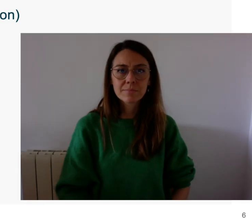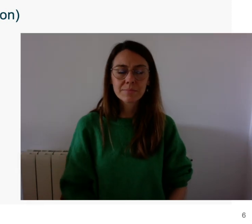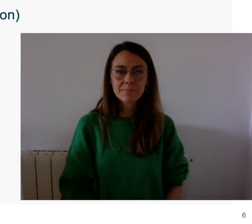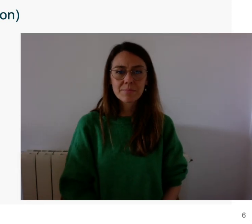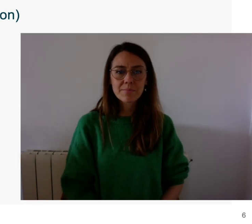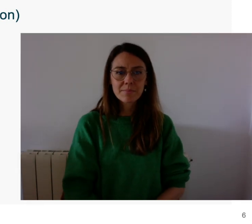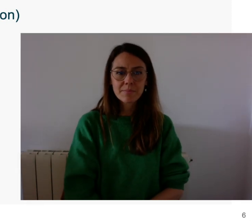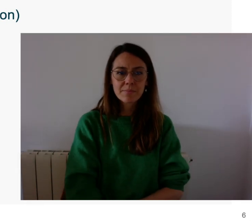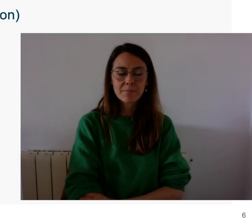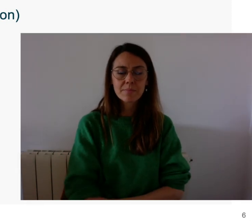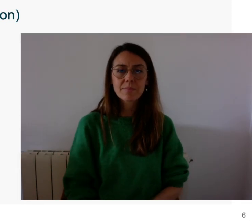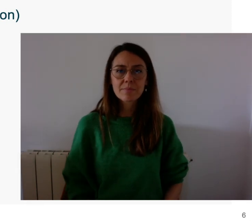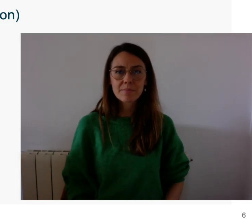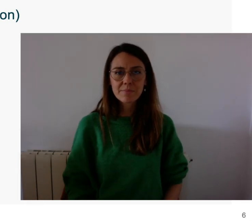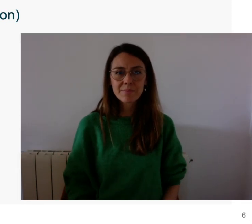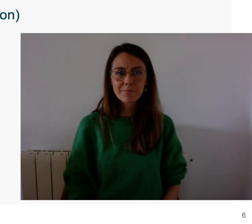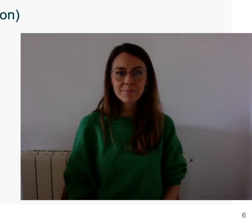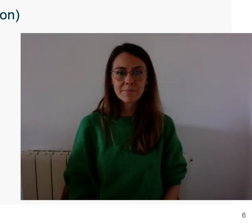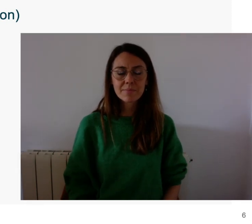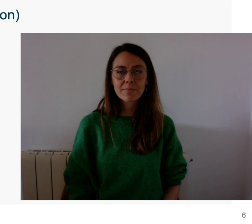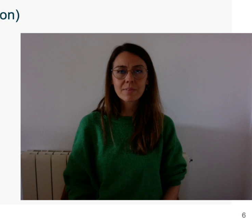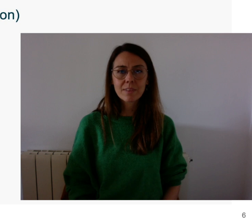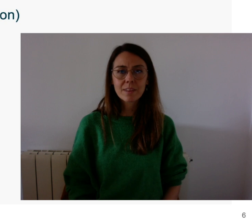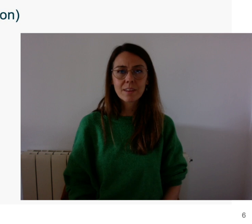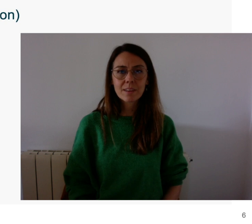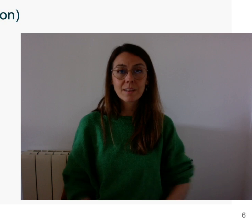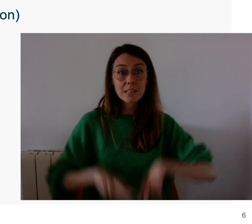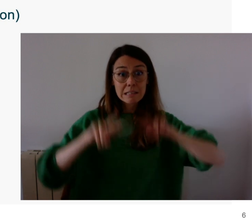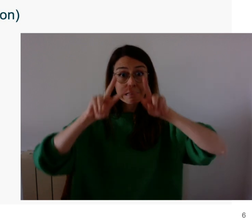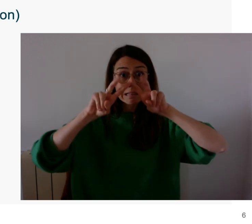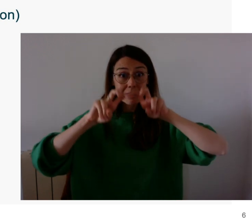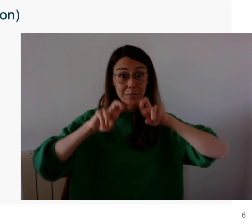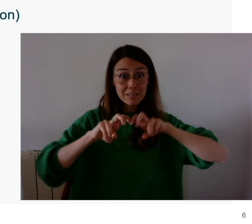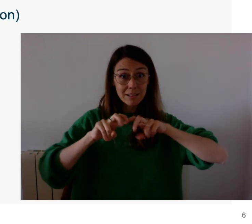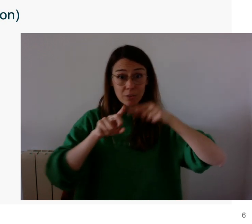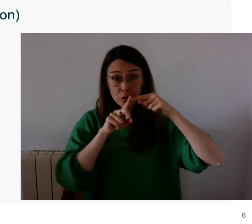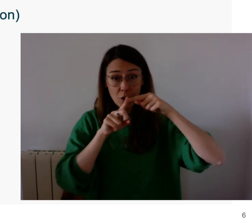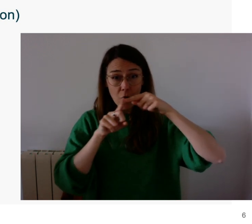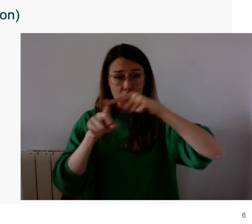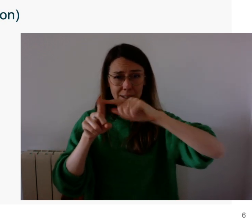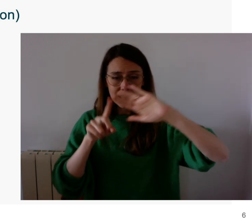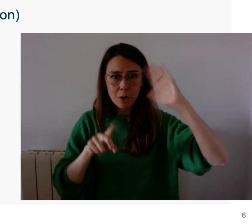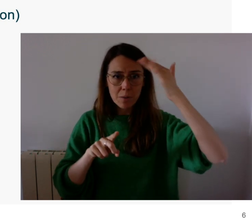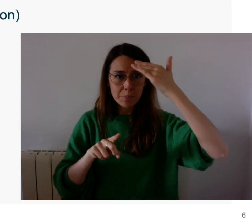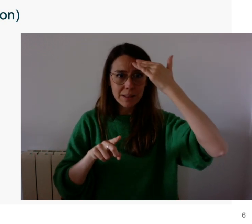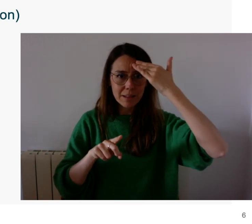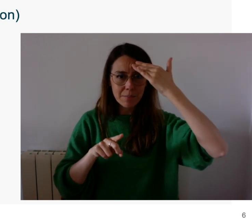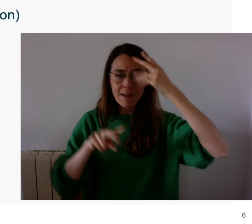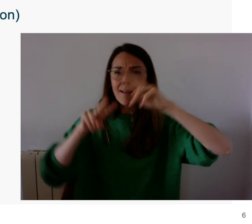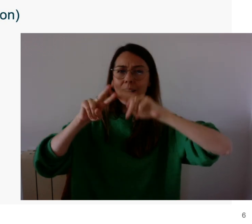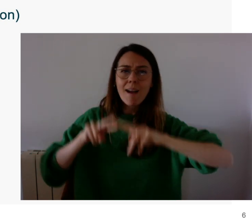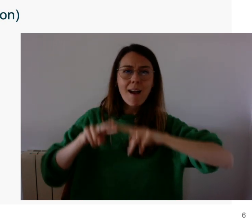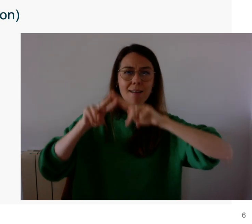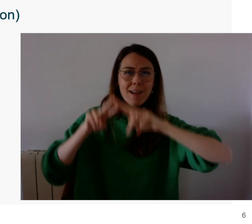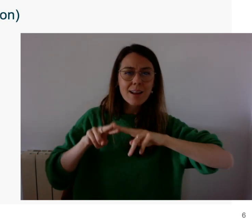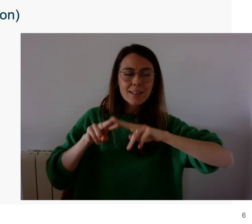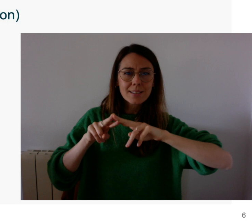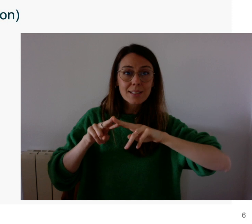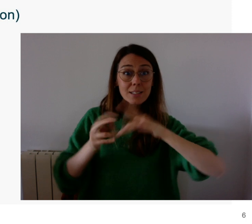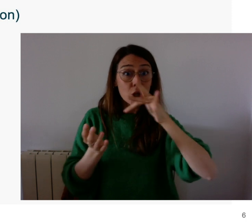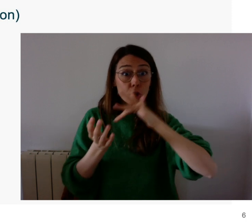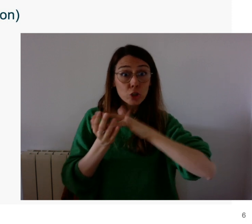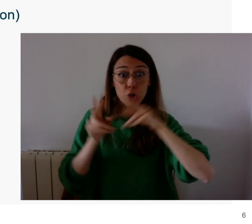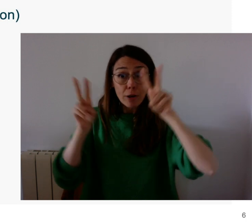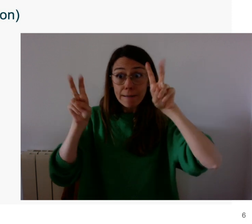So the goal of this paper is to examine the factors that influence the handshape choice in classifiers